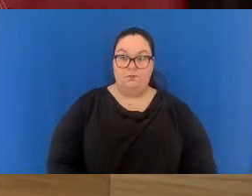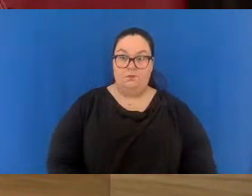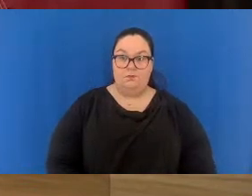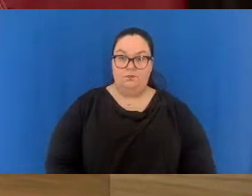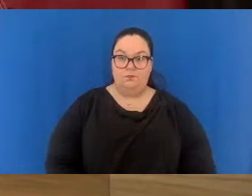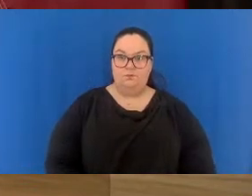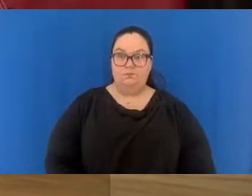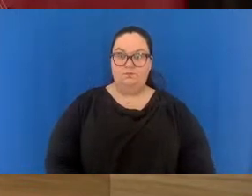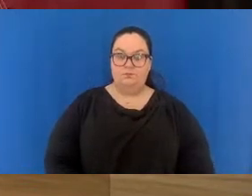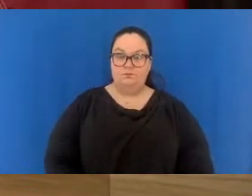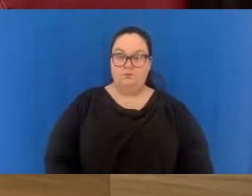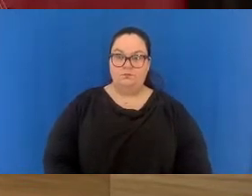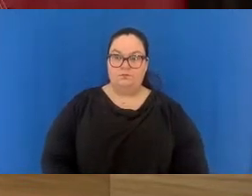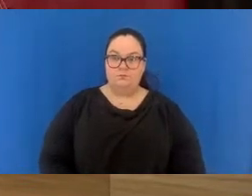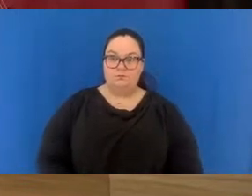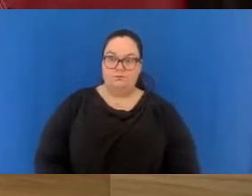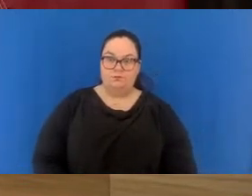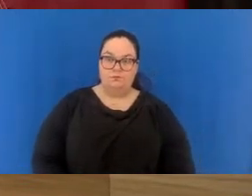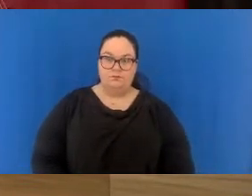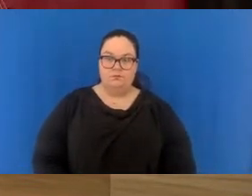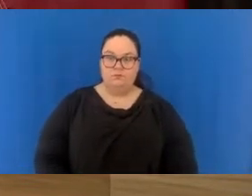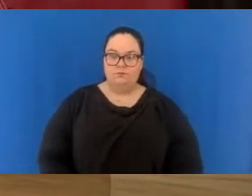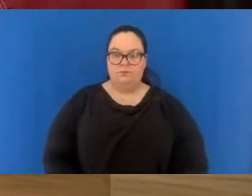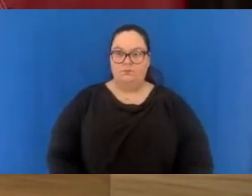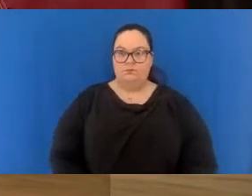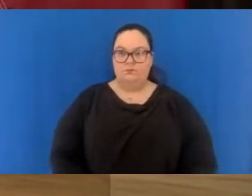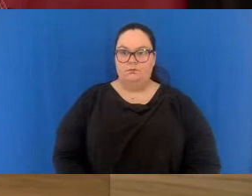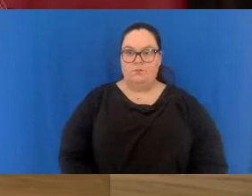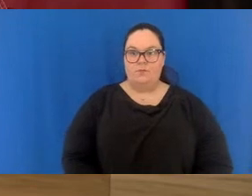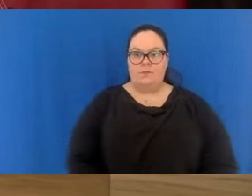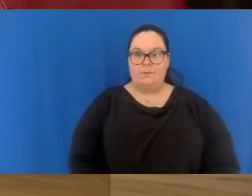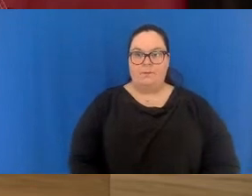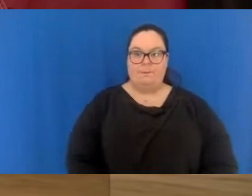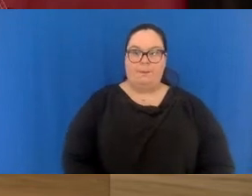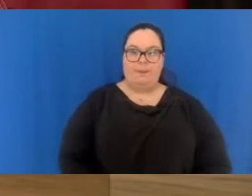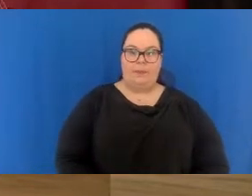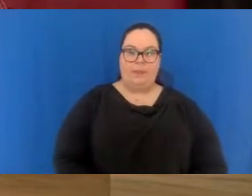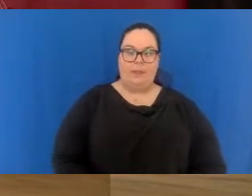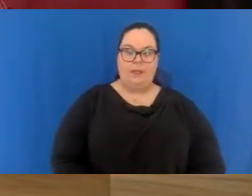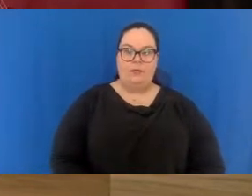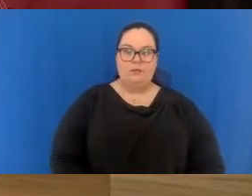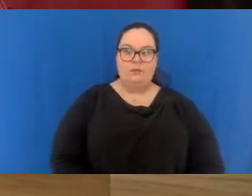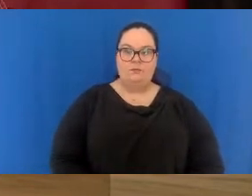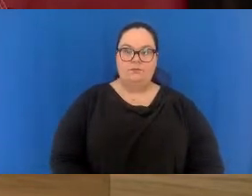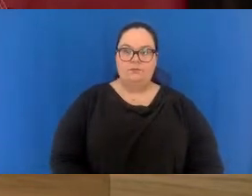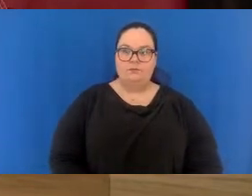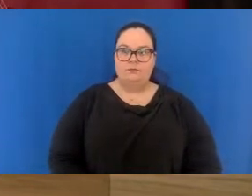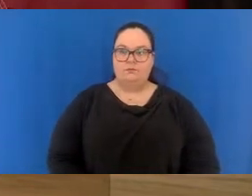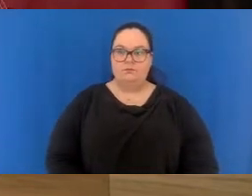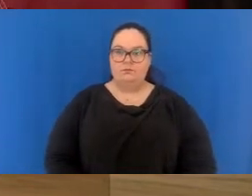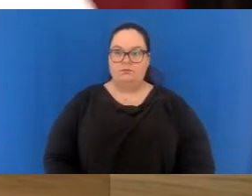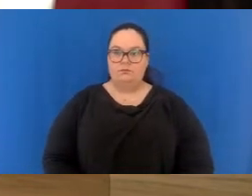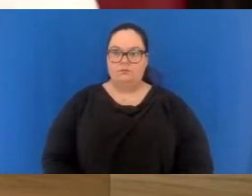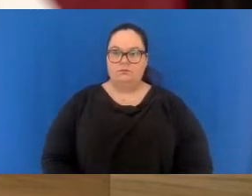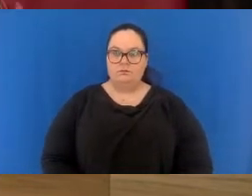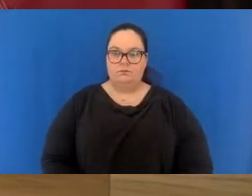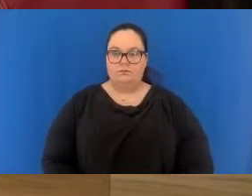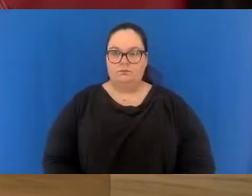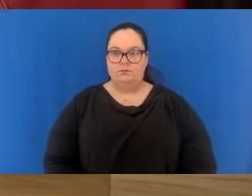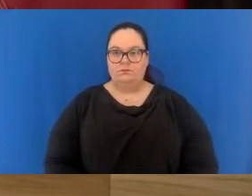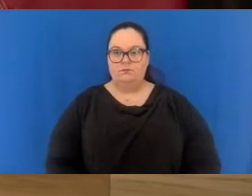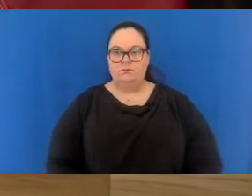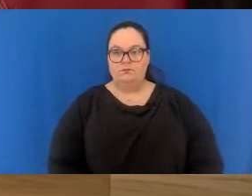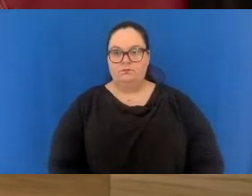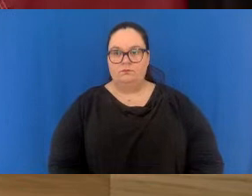Denmark, and Four Falls are always in the red alert phase, while the regions of St. Quentin and Kedgwick are going to remain in